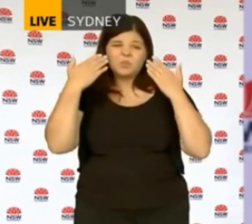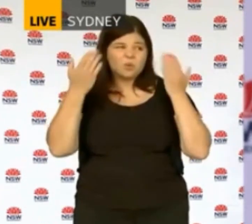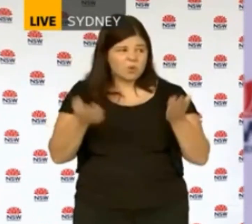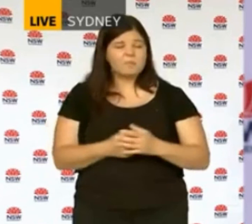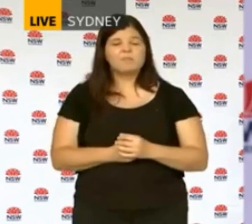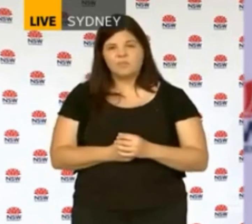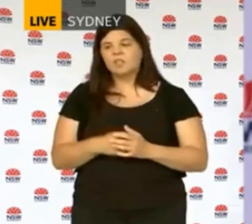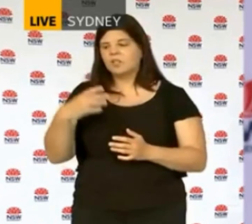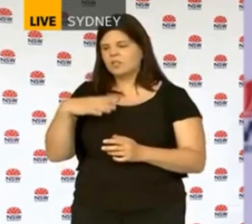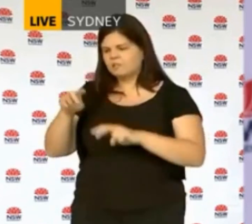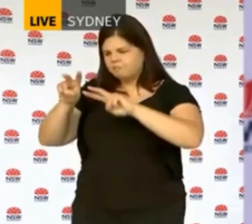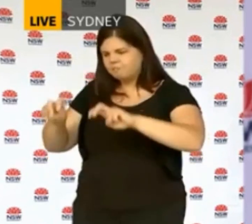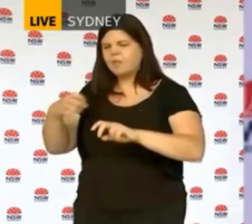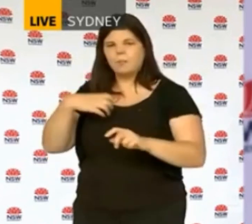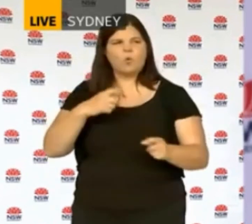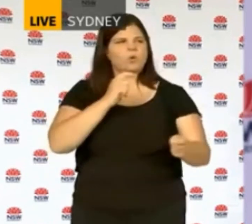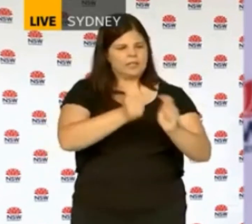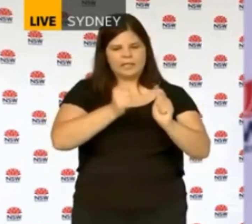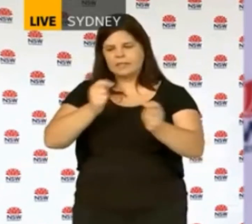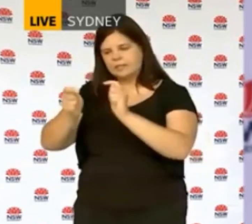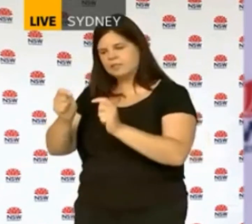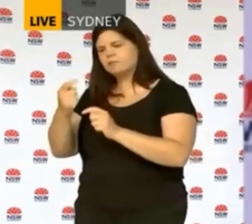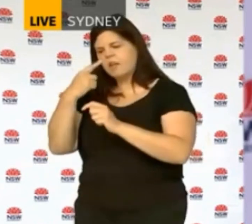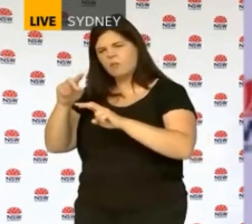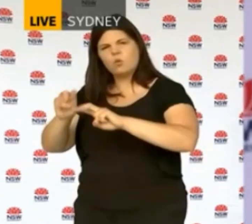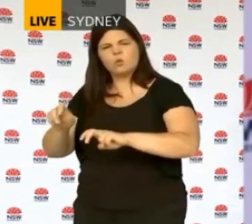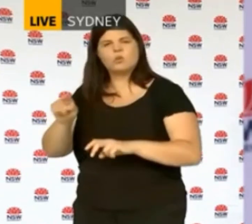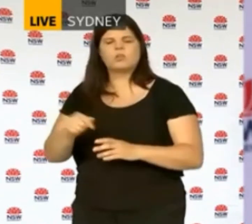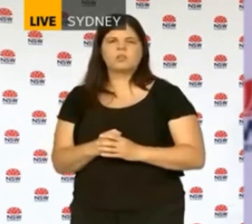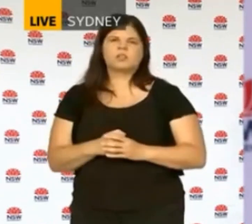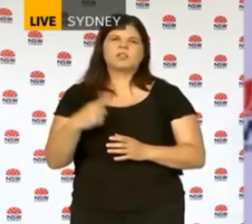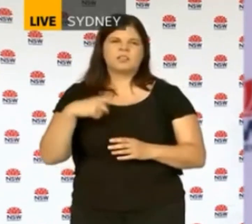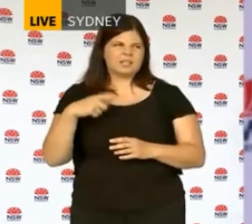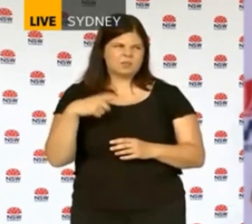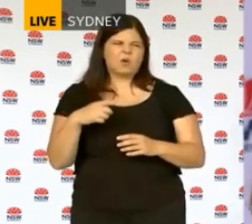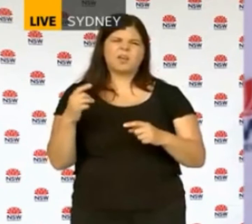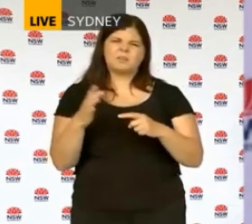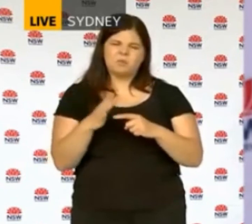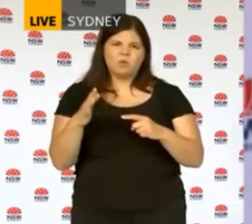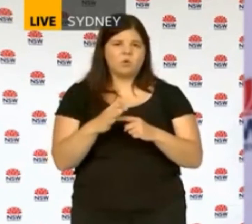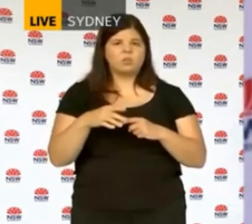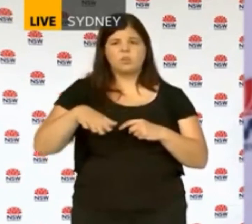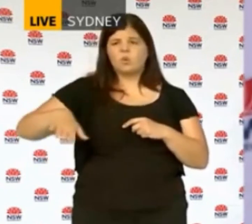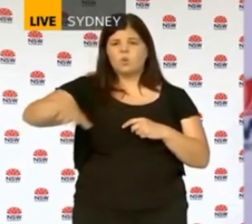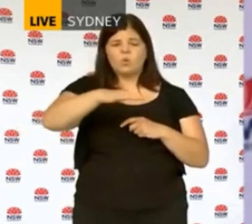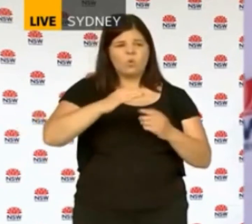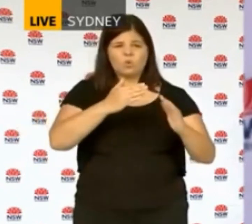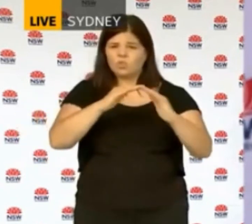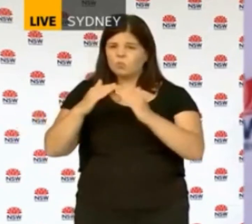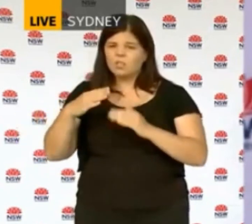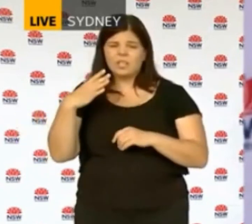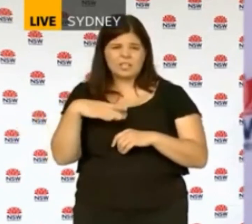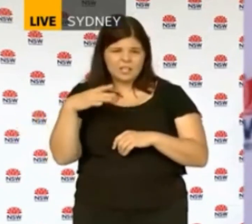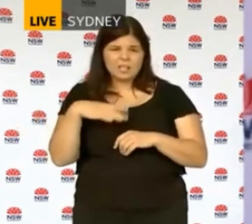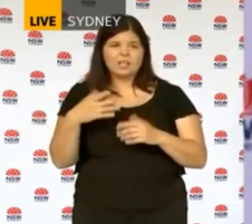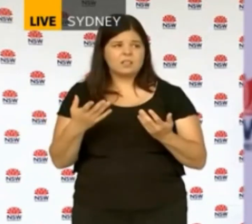are doing more testing, so that is why the community, the best thing the community can do is just come out in force to give us those